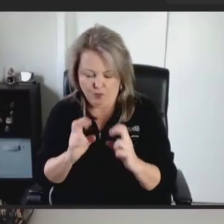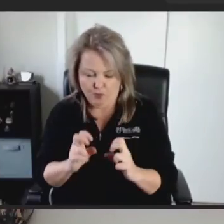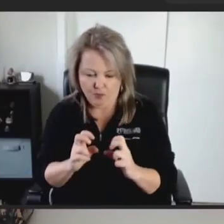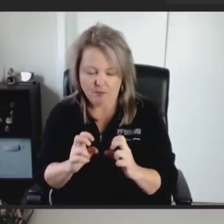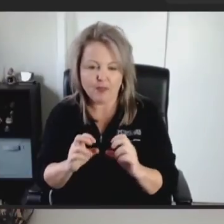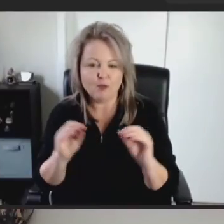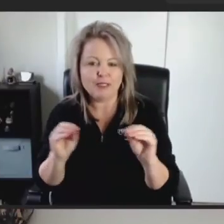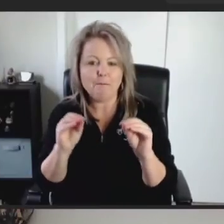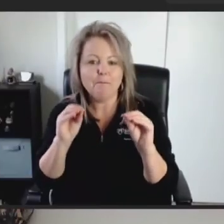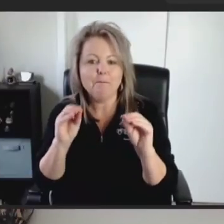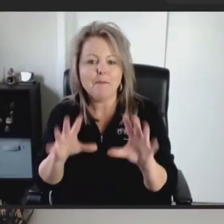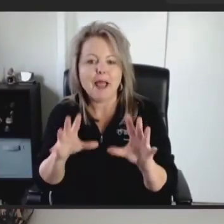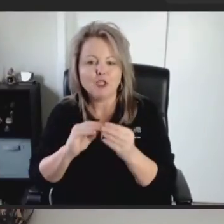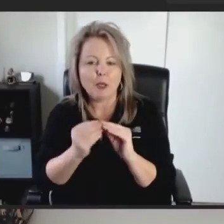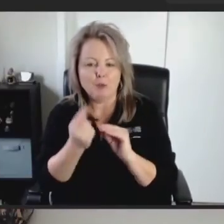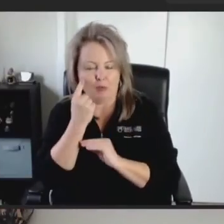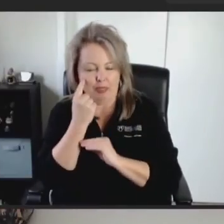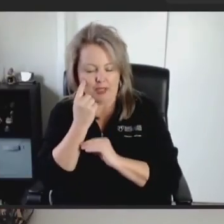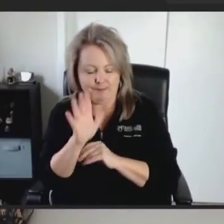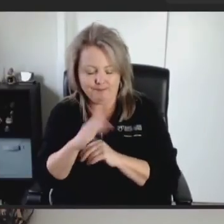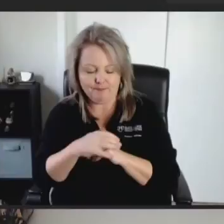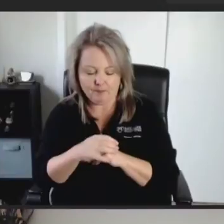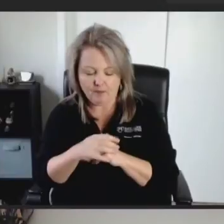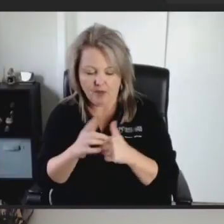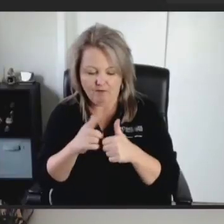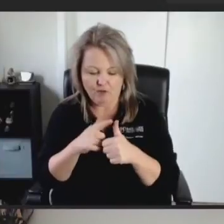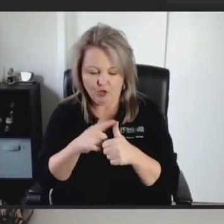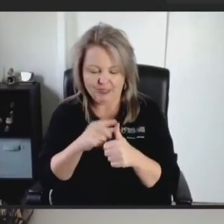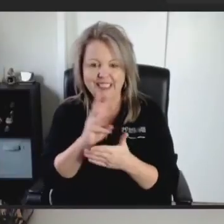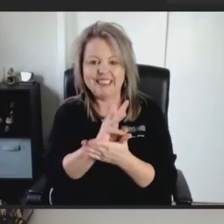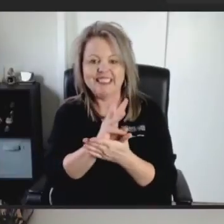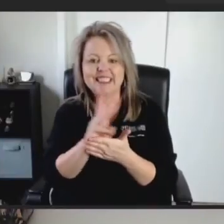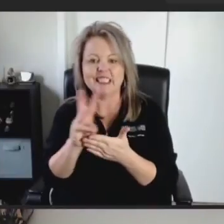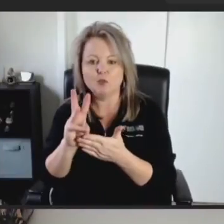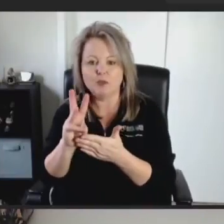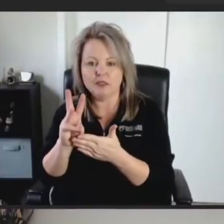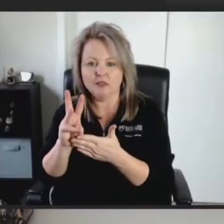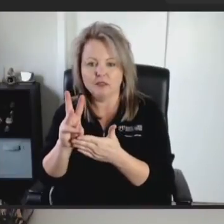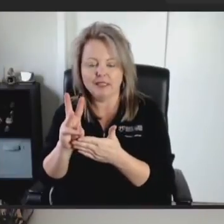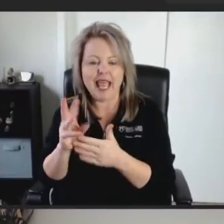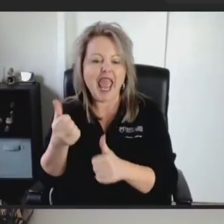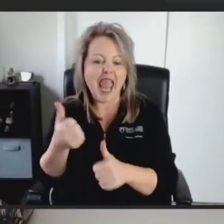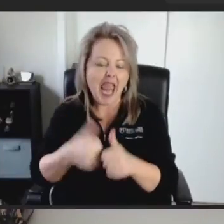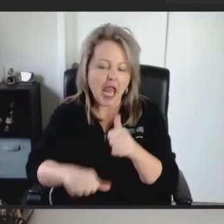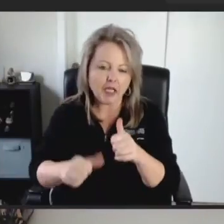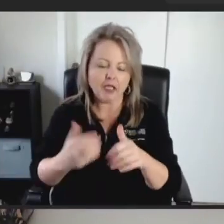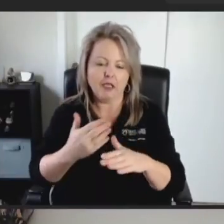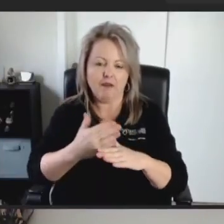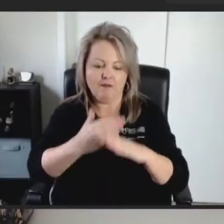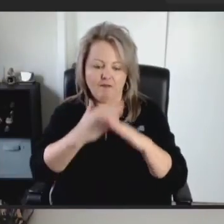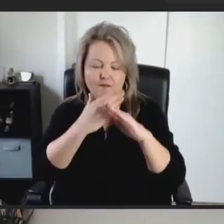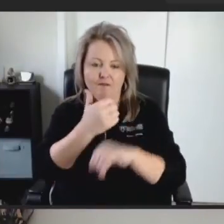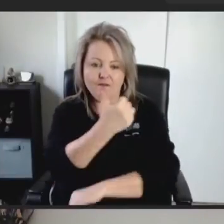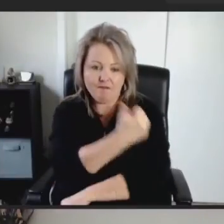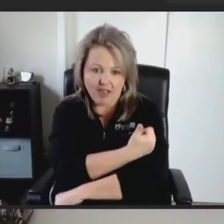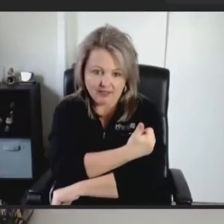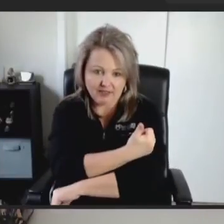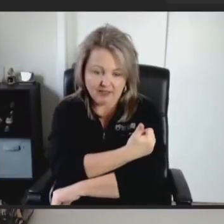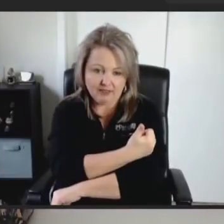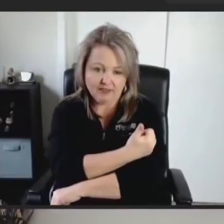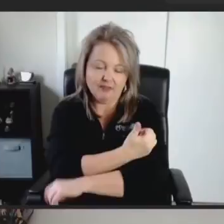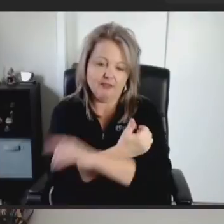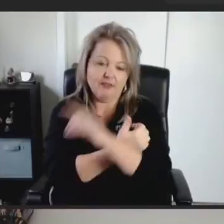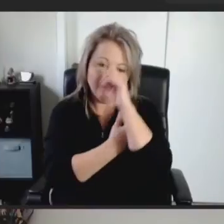that I want everybody to think about. The first one is 6 weeks. With almost any vaccine that